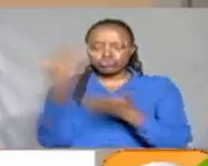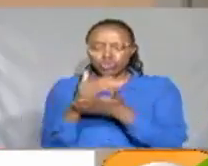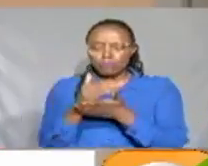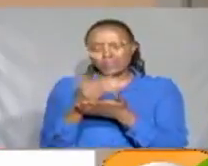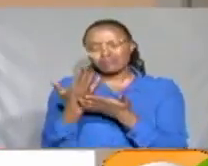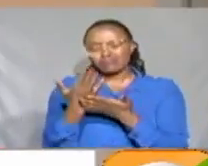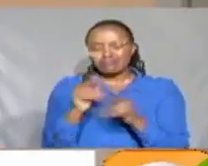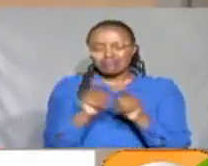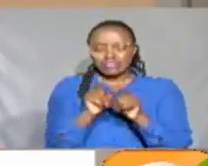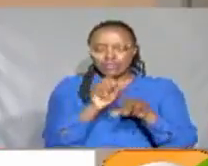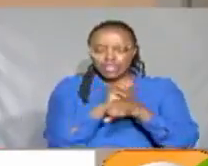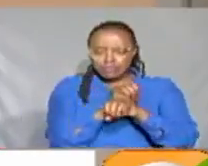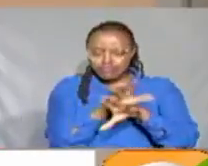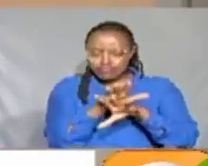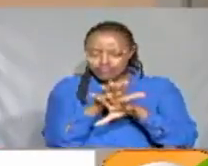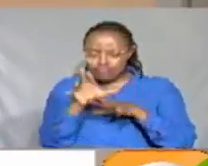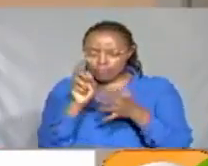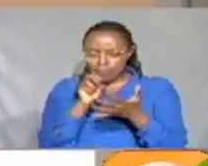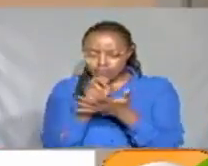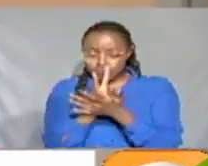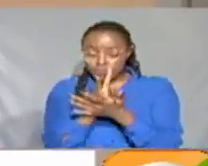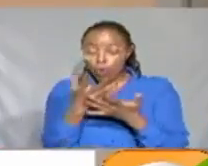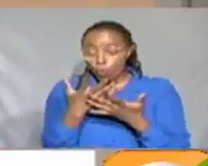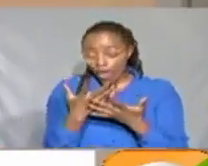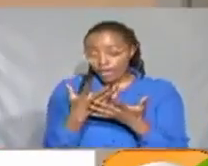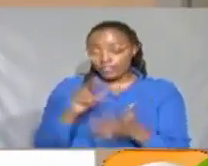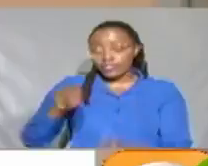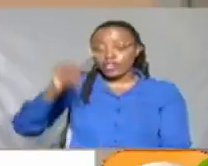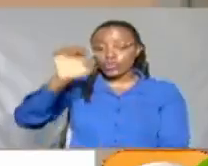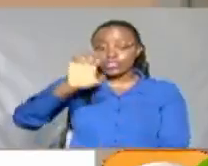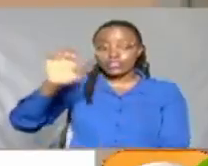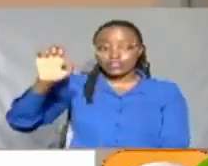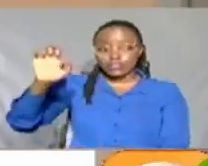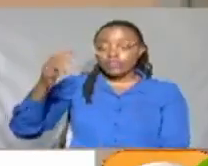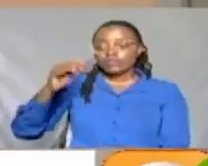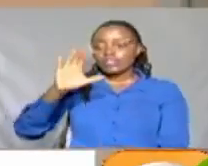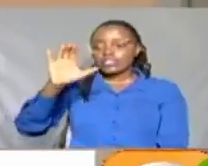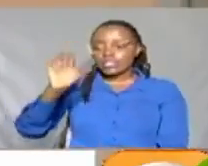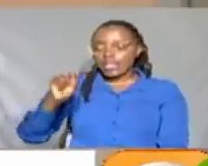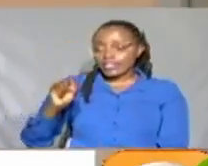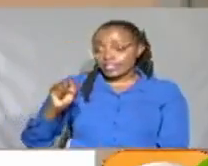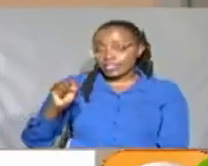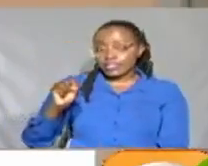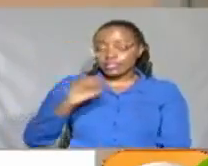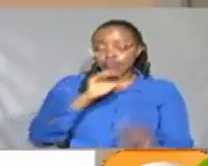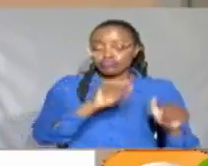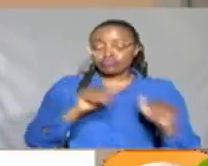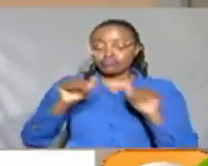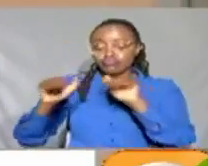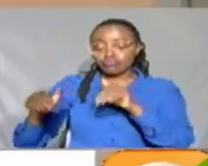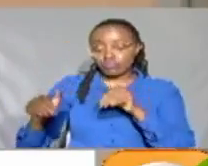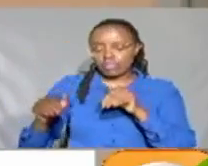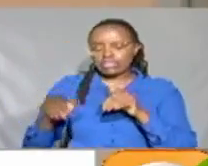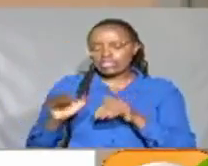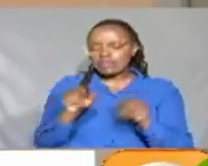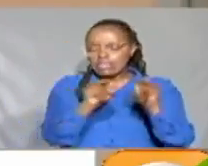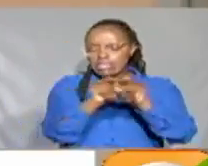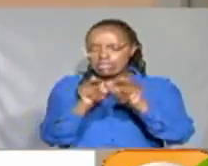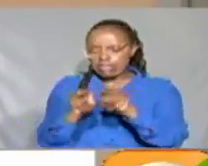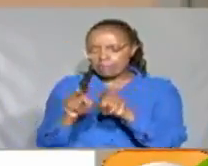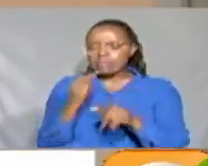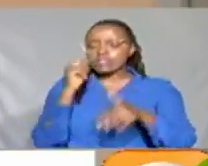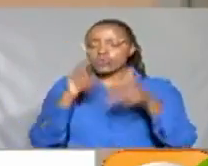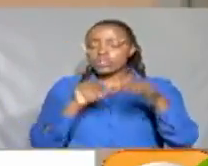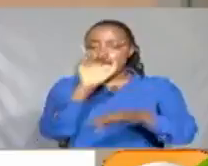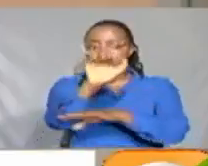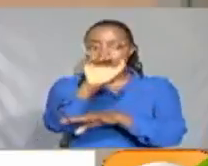desert locusts in the northeastern part of the country. Agriculture Cabinet Secretary Mwangi Kiunjuri is at the same time calling